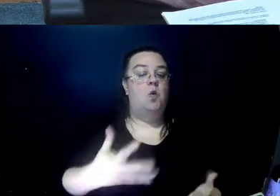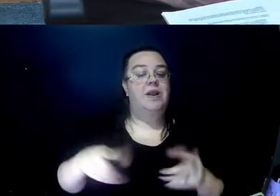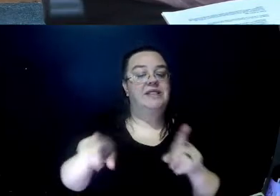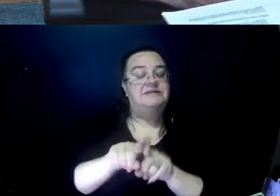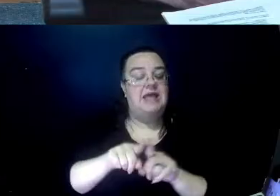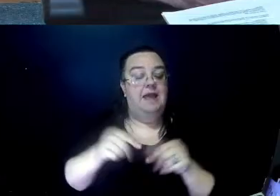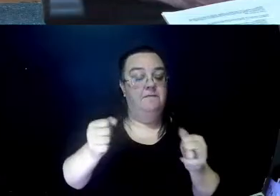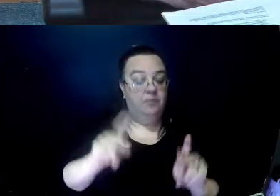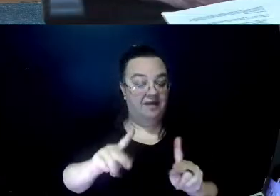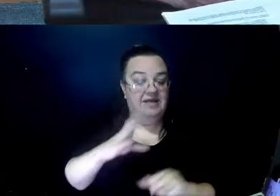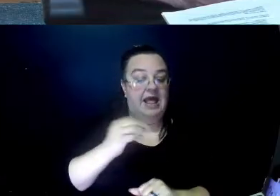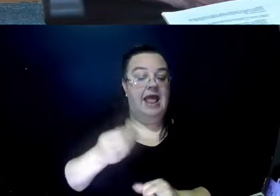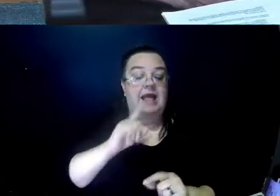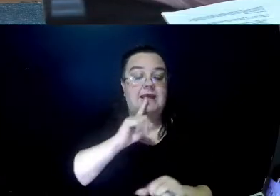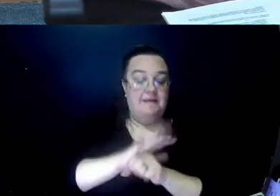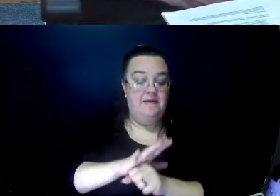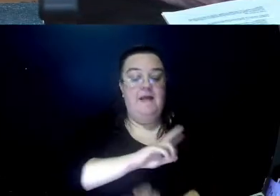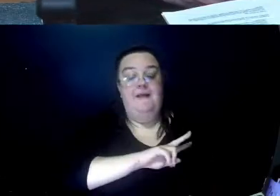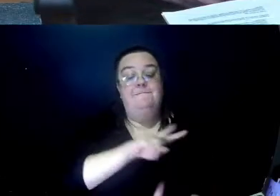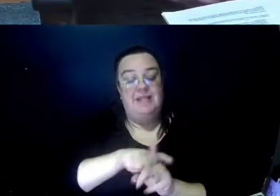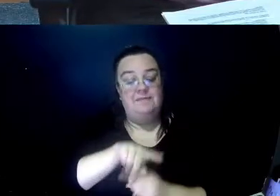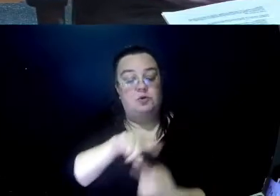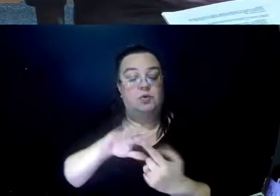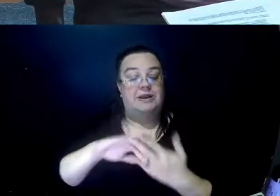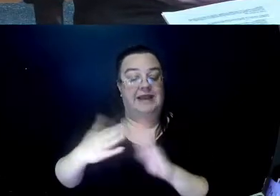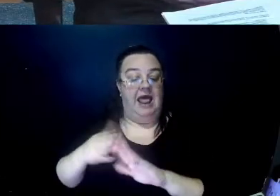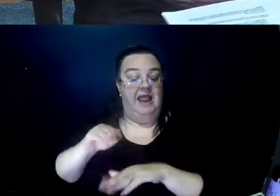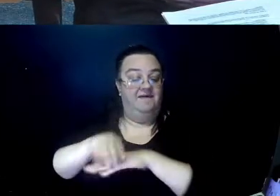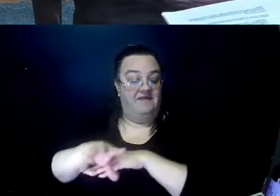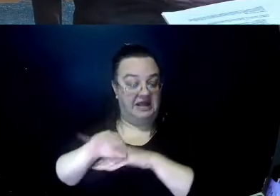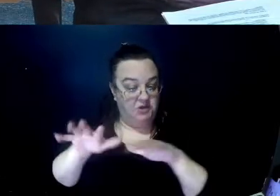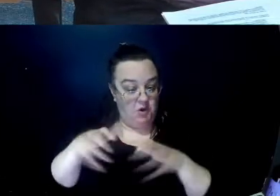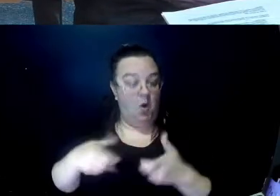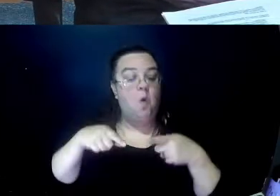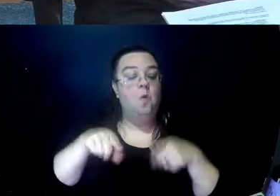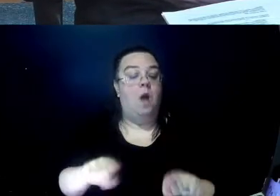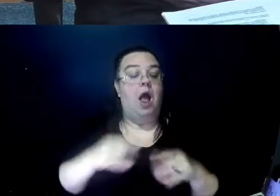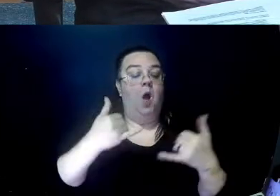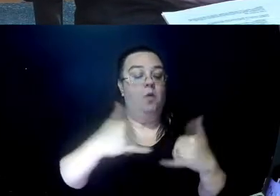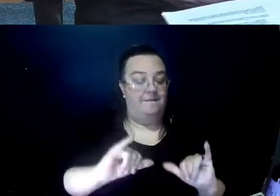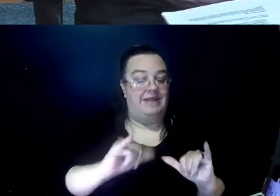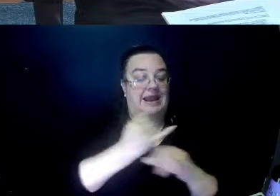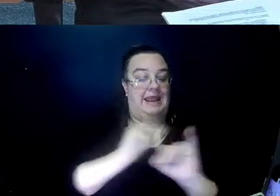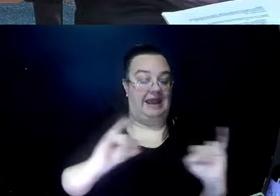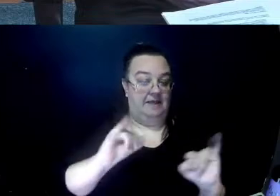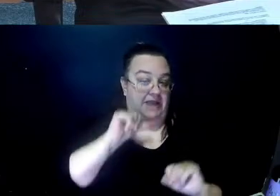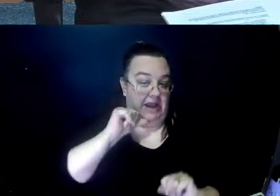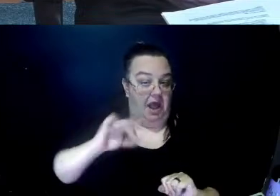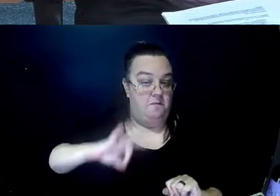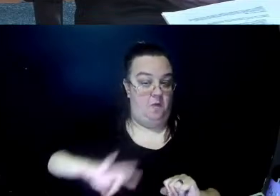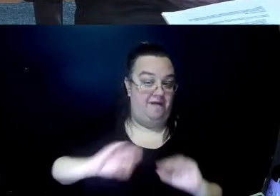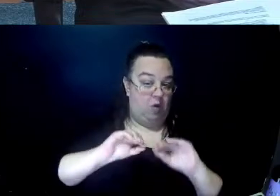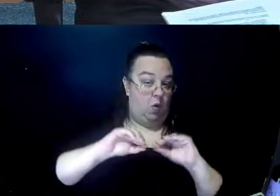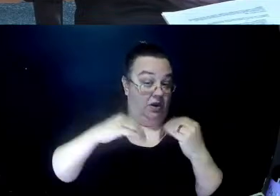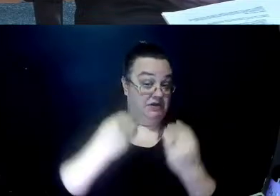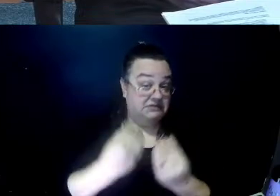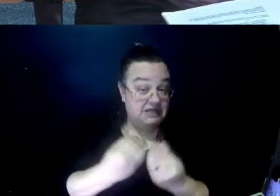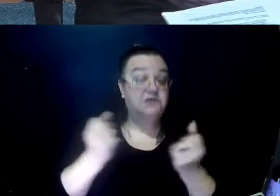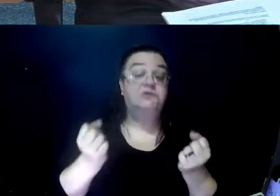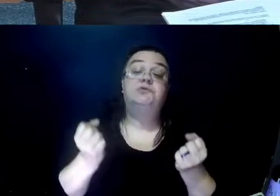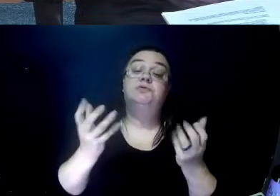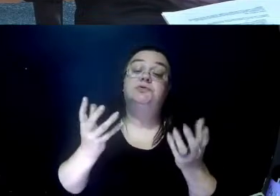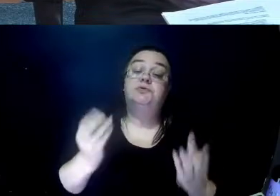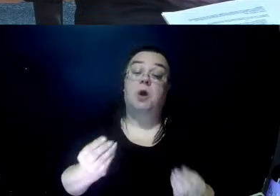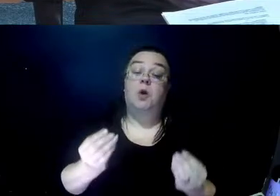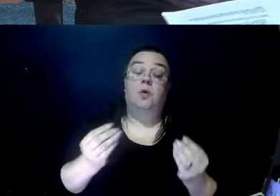commitments applicable to town advisory groups while remaining an independent nonprofit organization. So